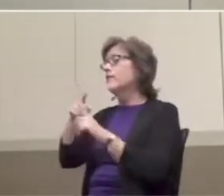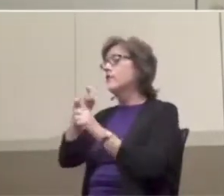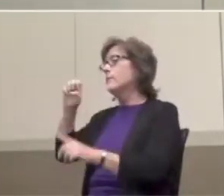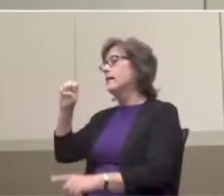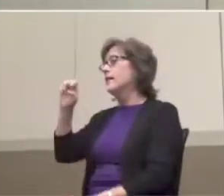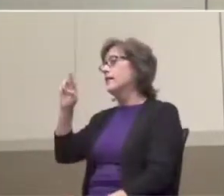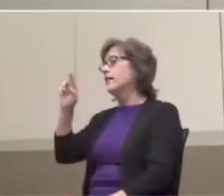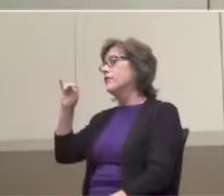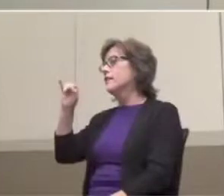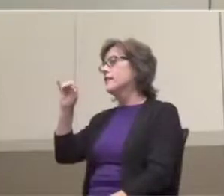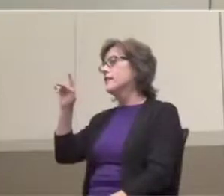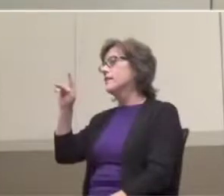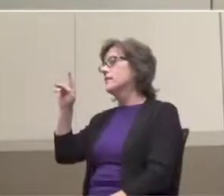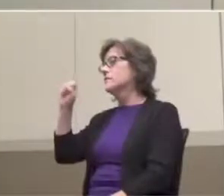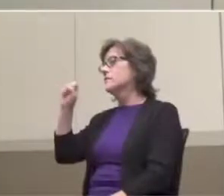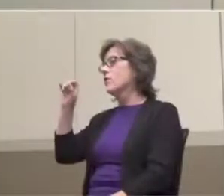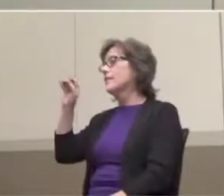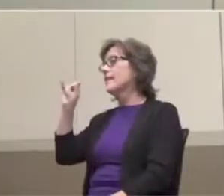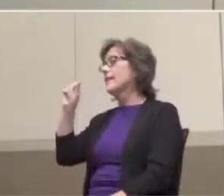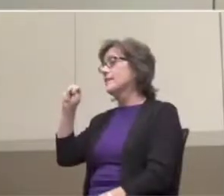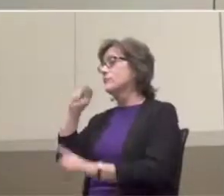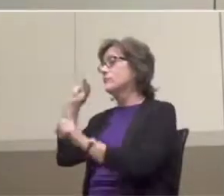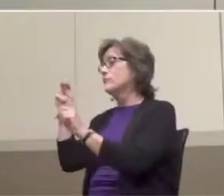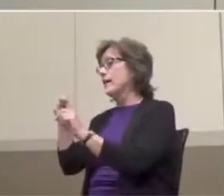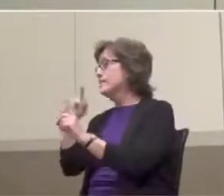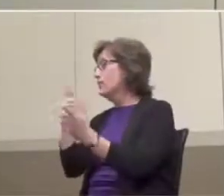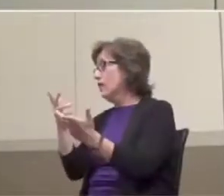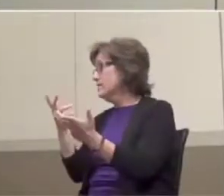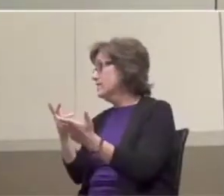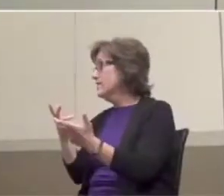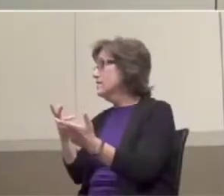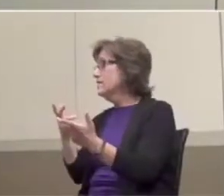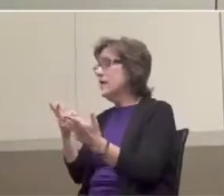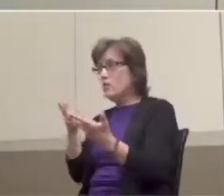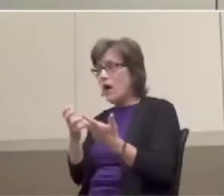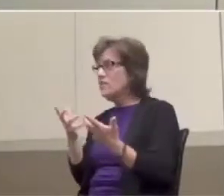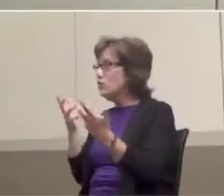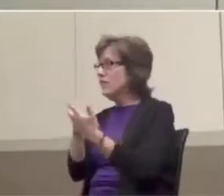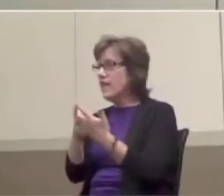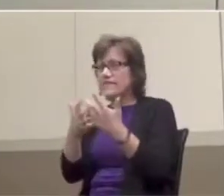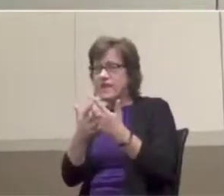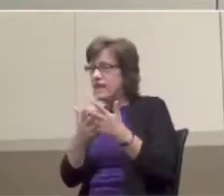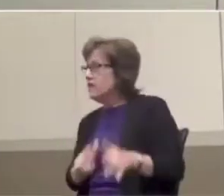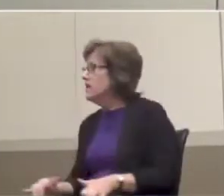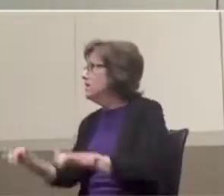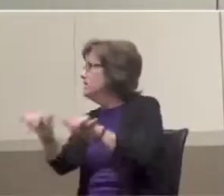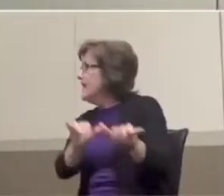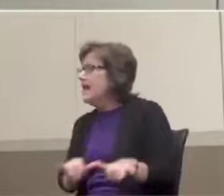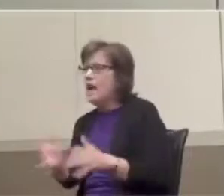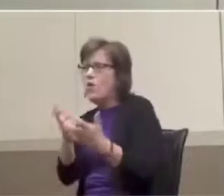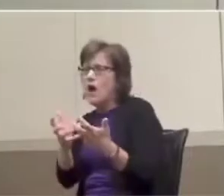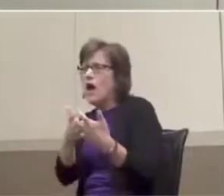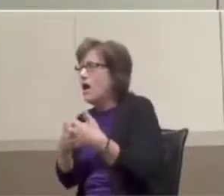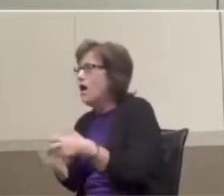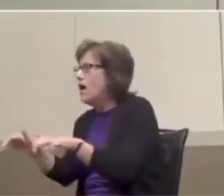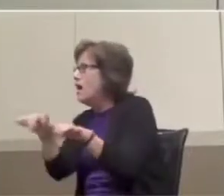dealing with what? They're dealing with fitting in, right? And they start separating from their parents the older they